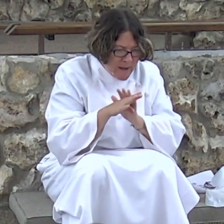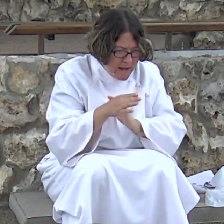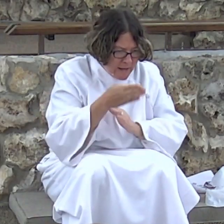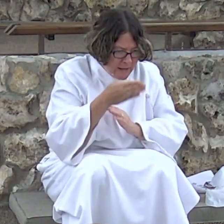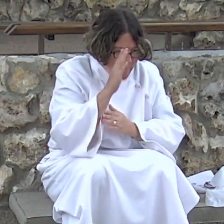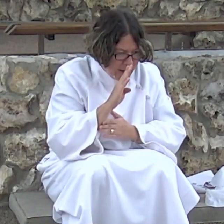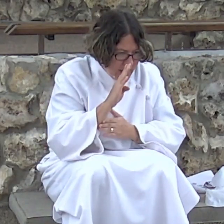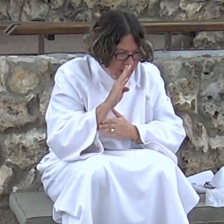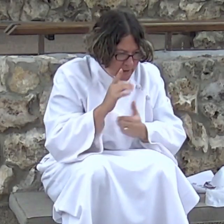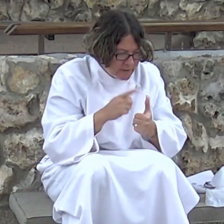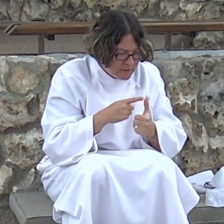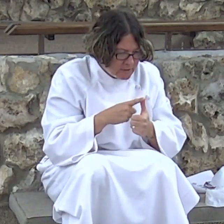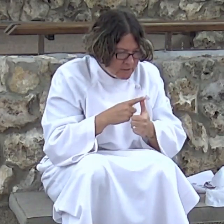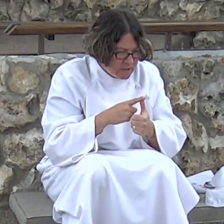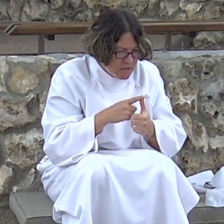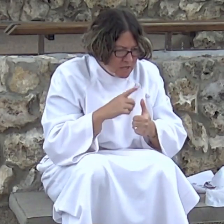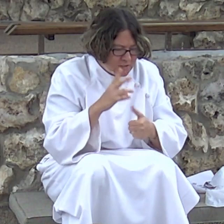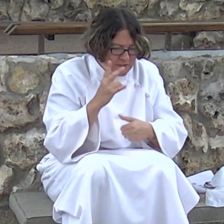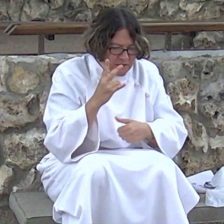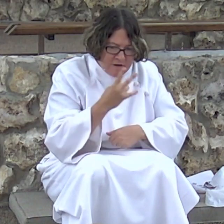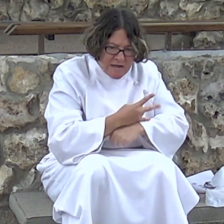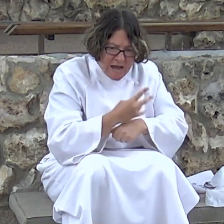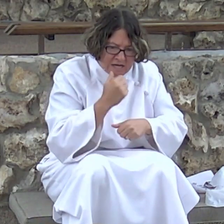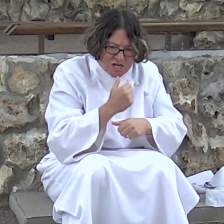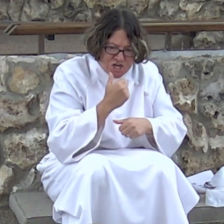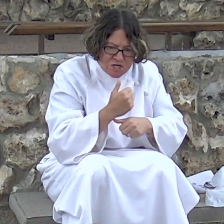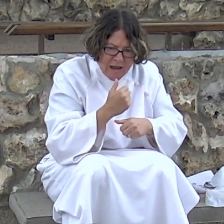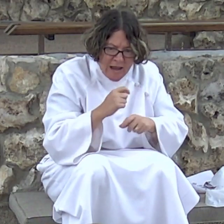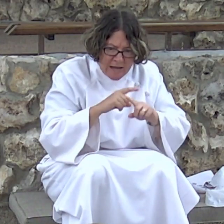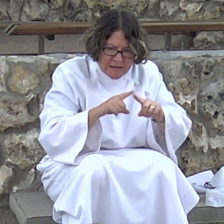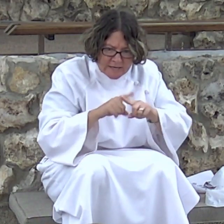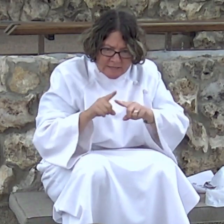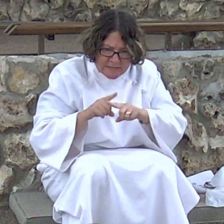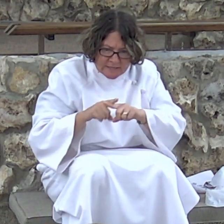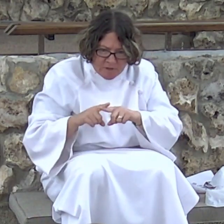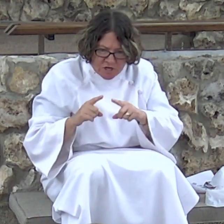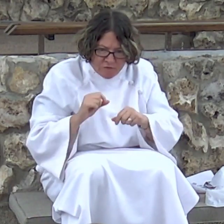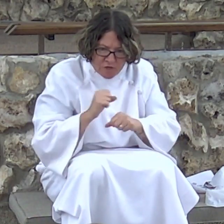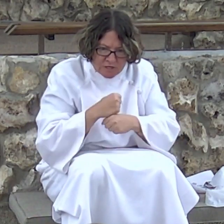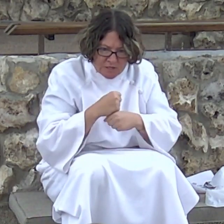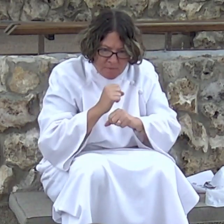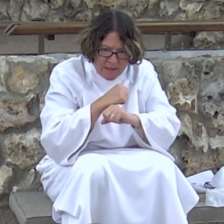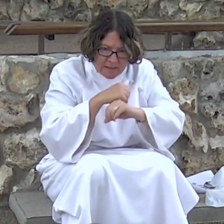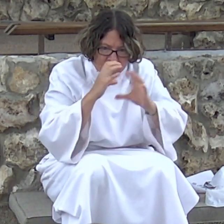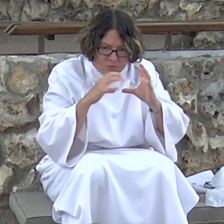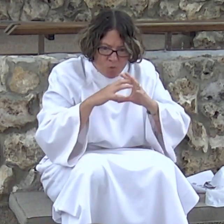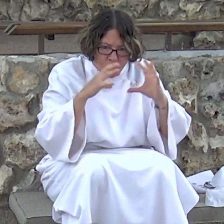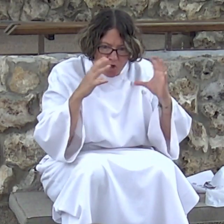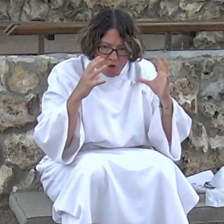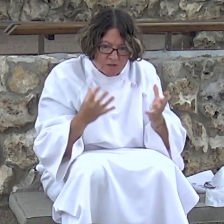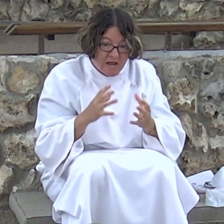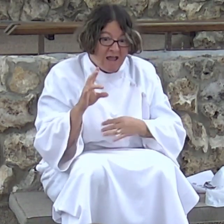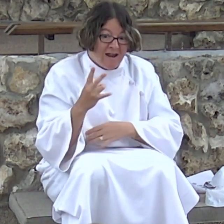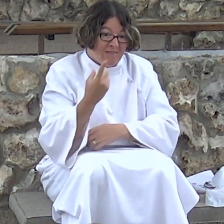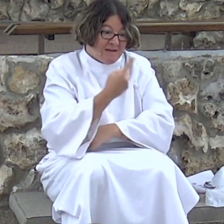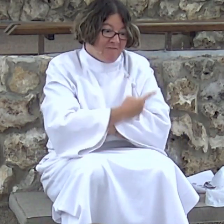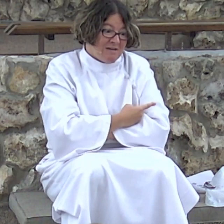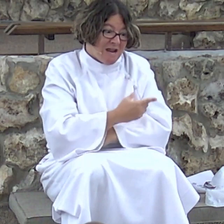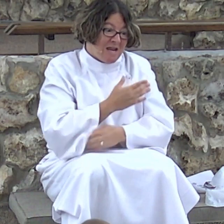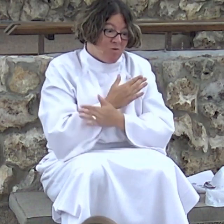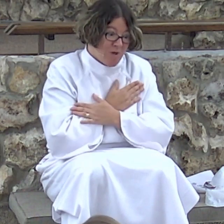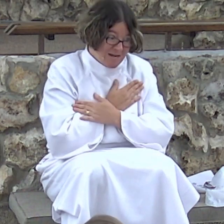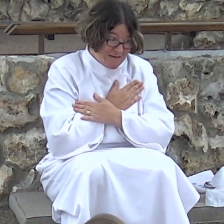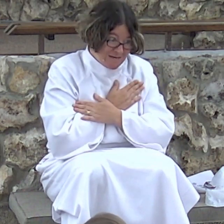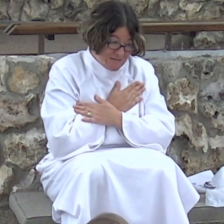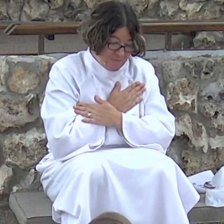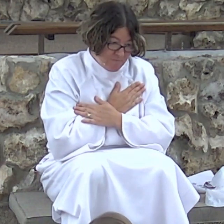was made by God. 7 days, each day, he did something different to make this world. And on the seventh